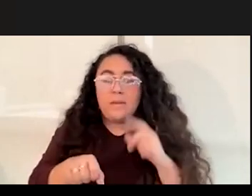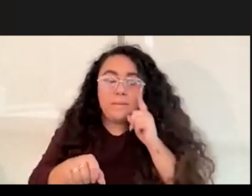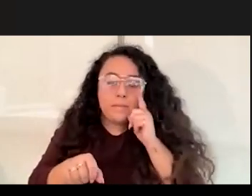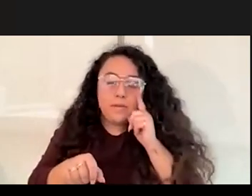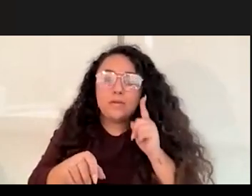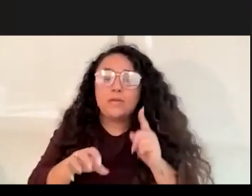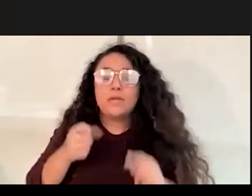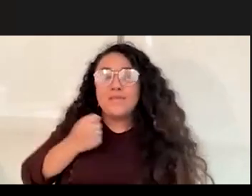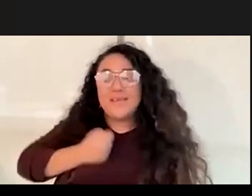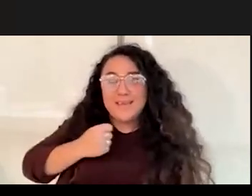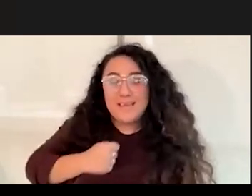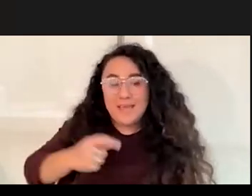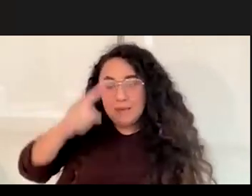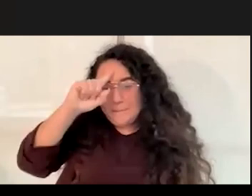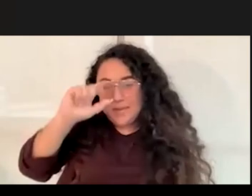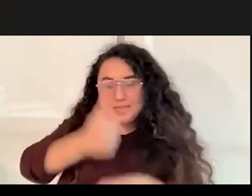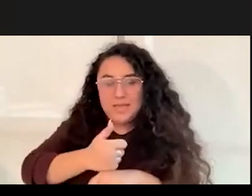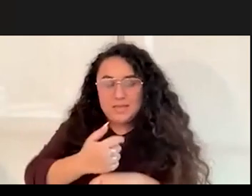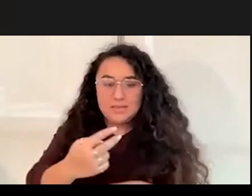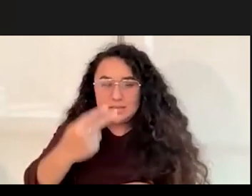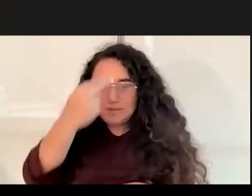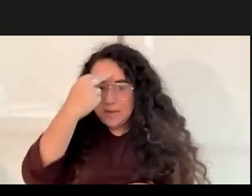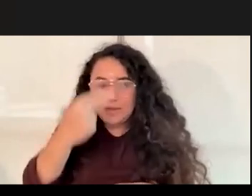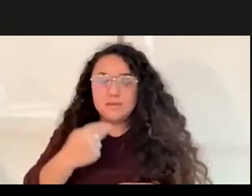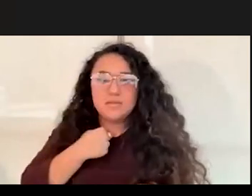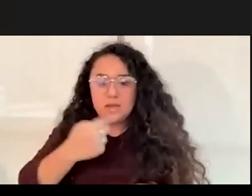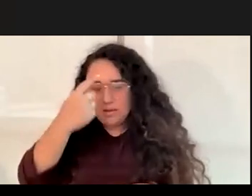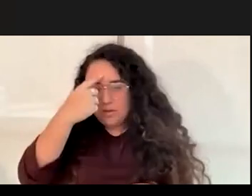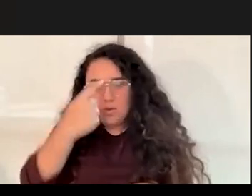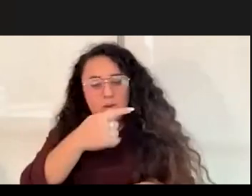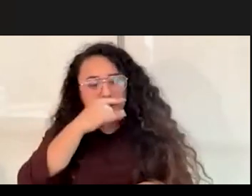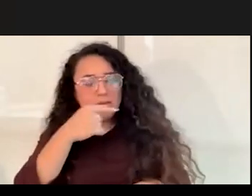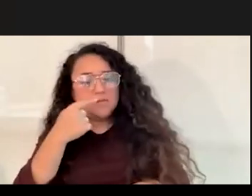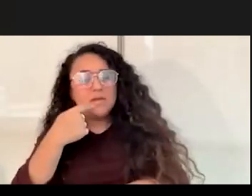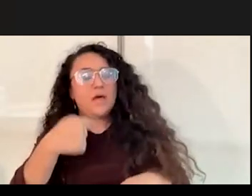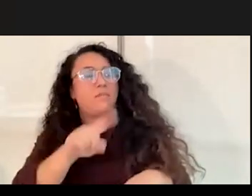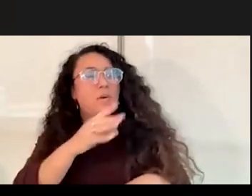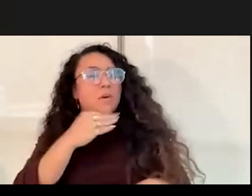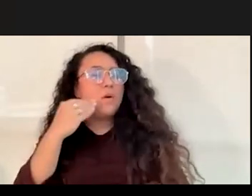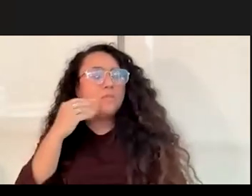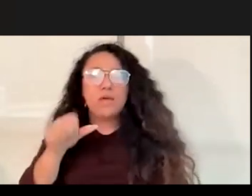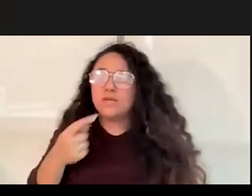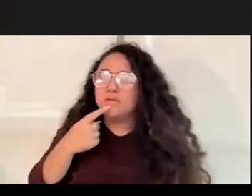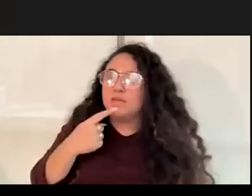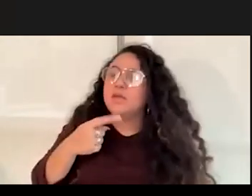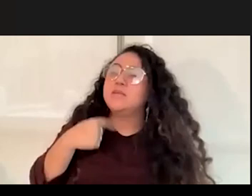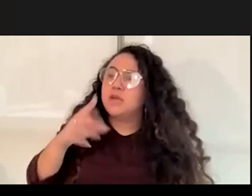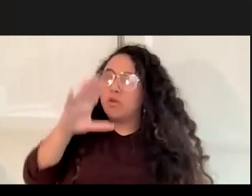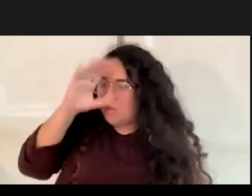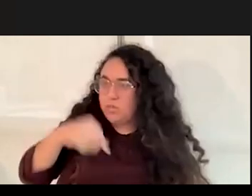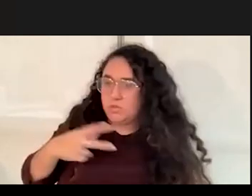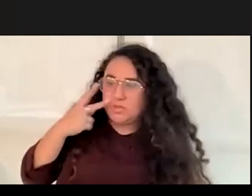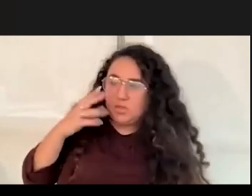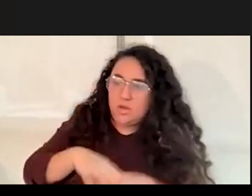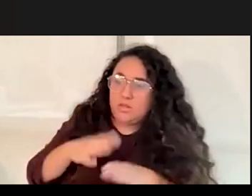that gang mentality out of their heads. But these 2 kids, one kid was like, yeah, I'm going home. And the other kid was like, yo, tell your boy when I see him on